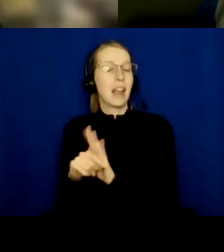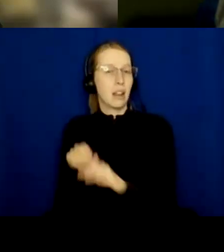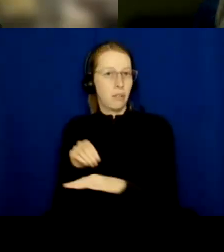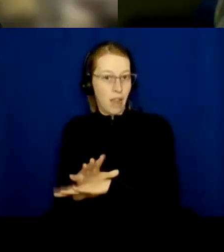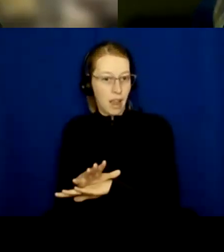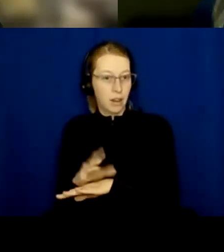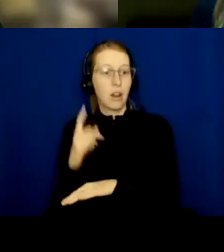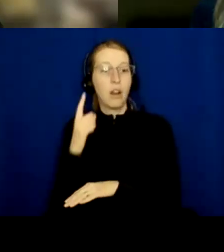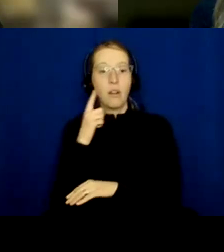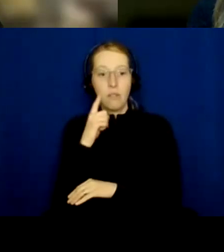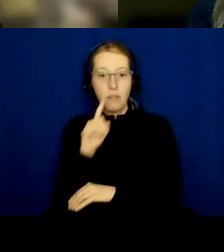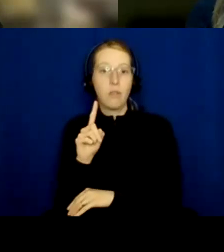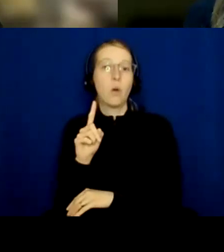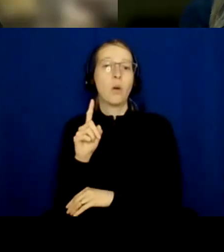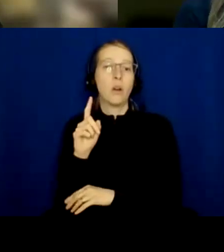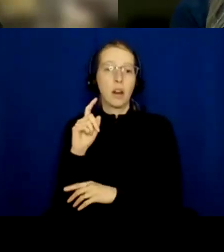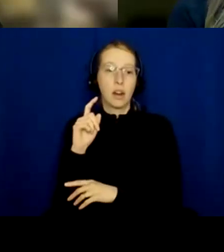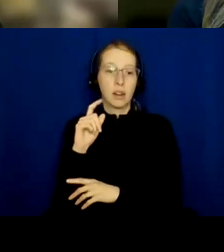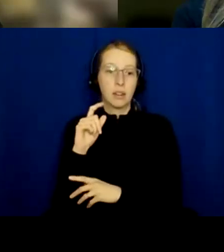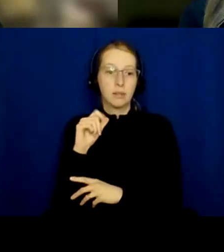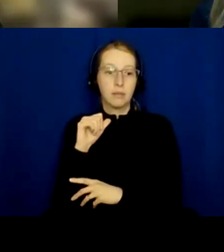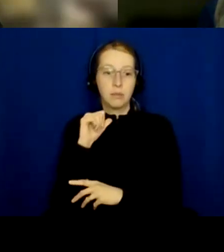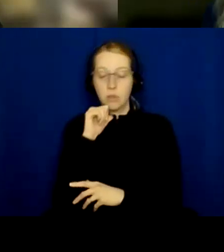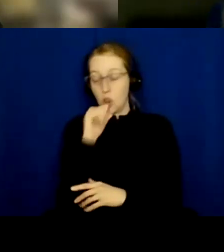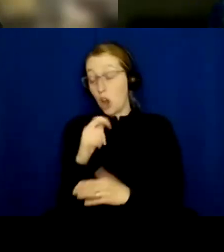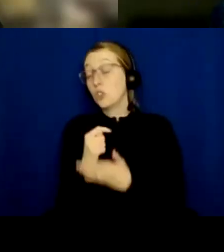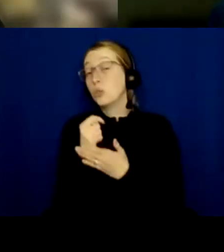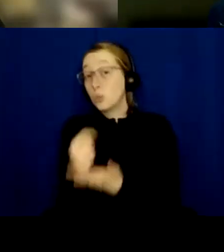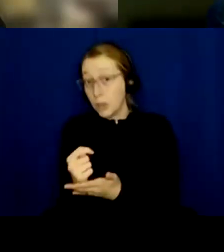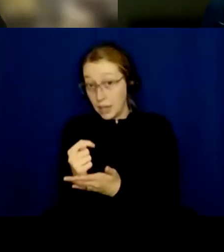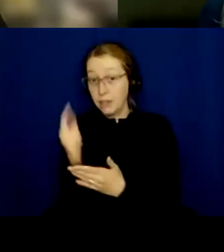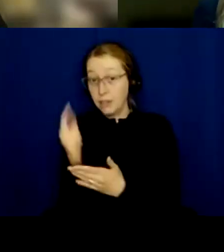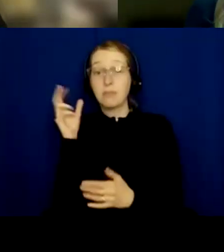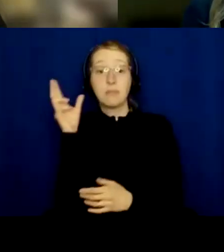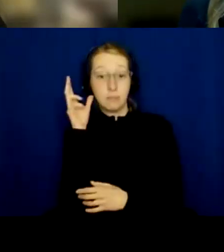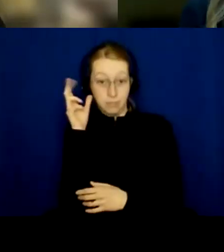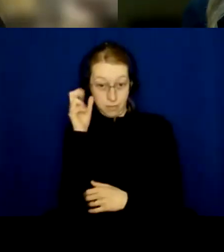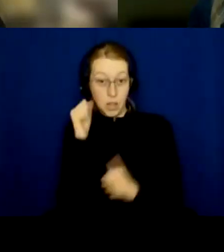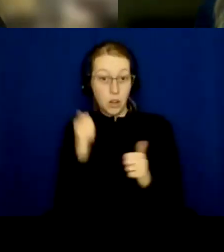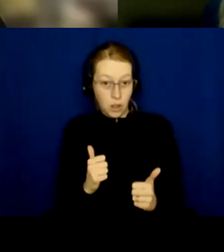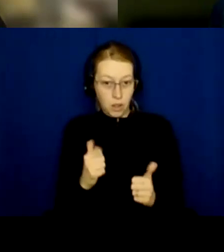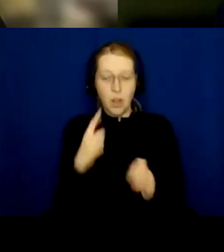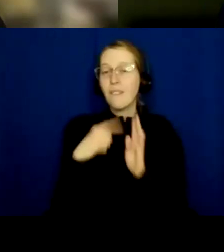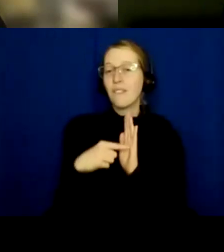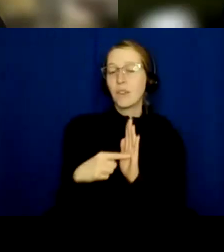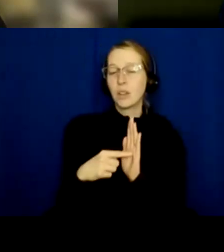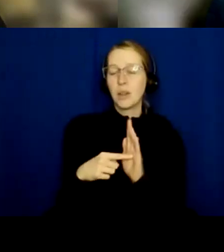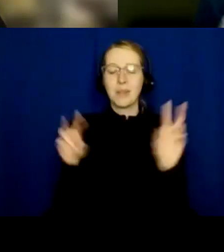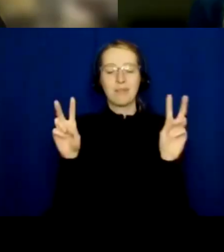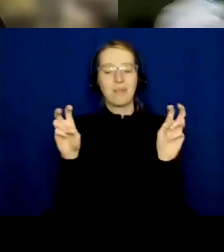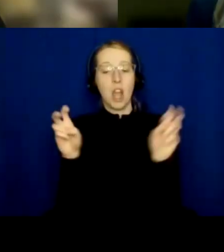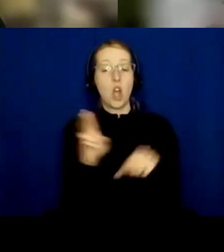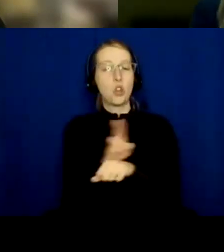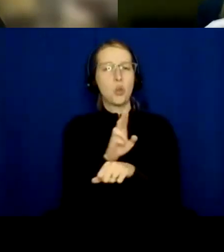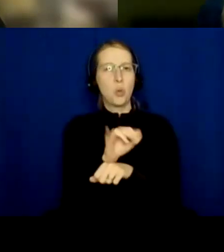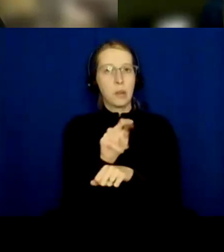like auditory deprivation. People sometimes say use it or lose it. Like if we're not stimulating that part of our brain, other